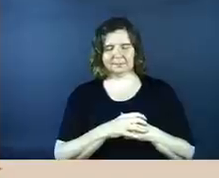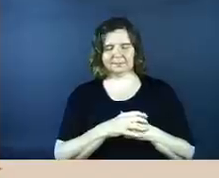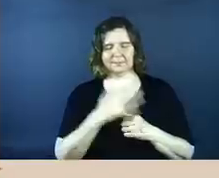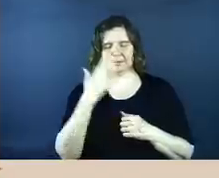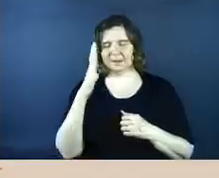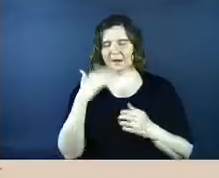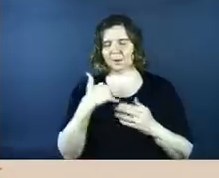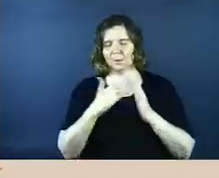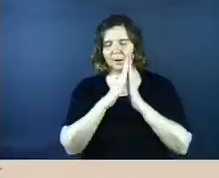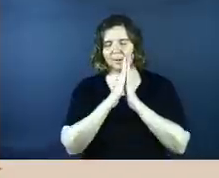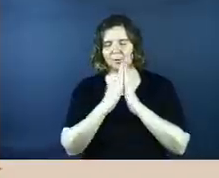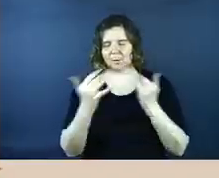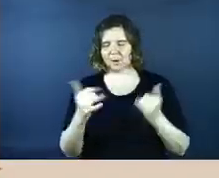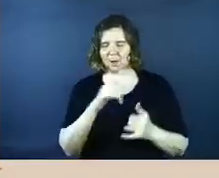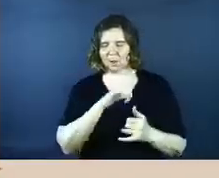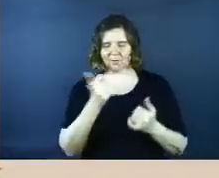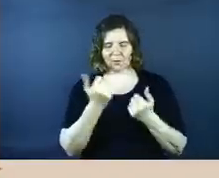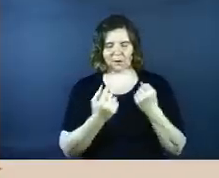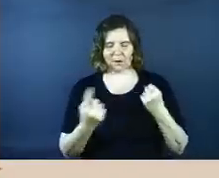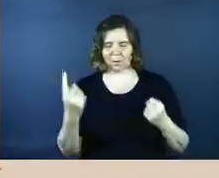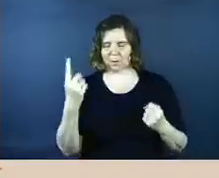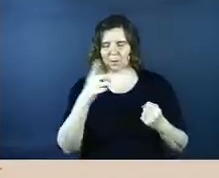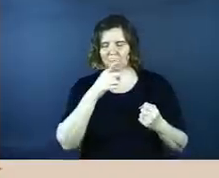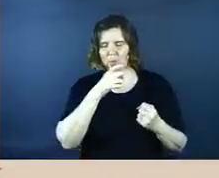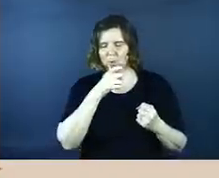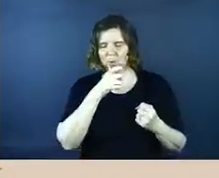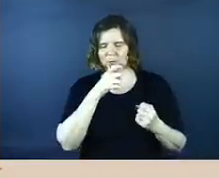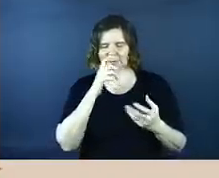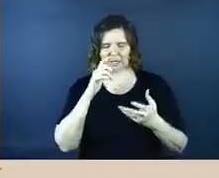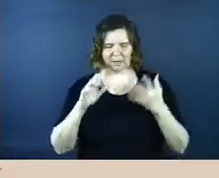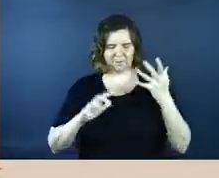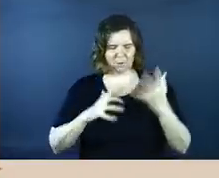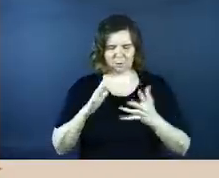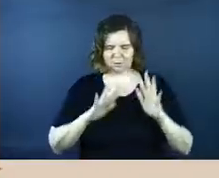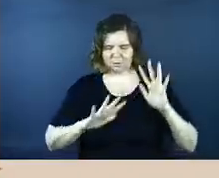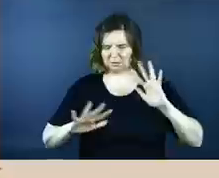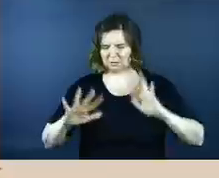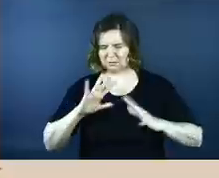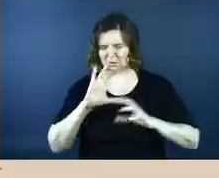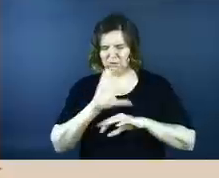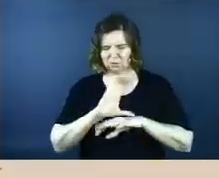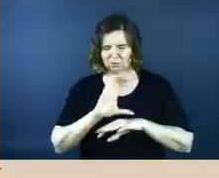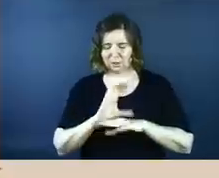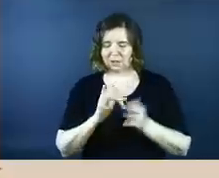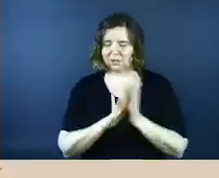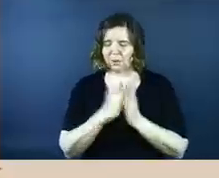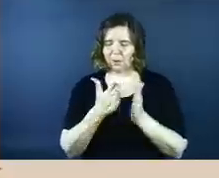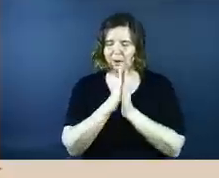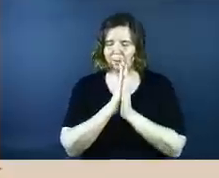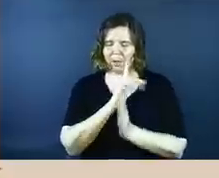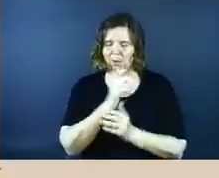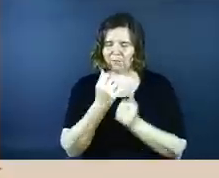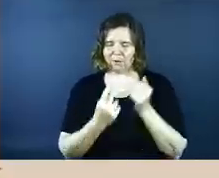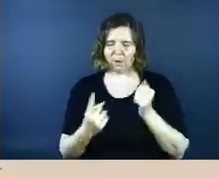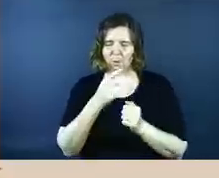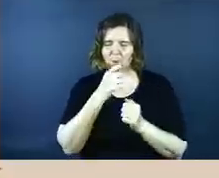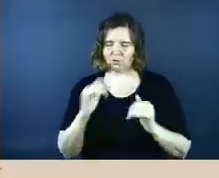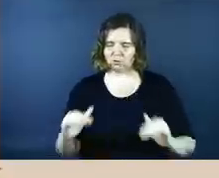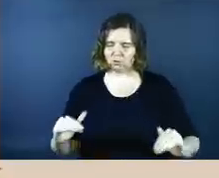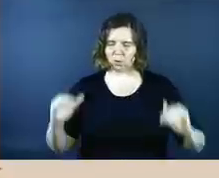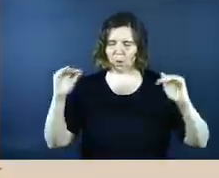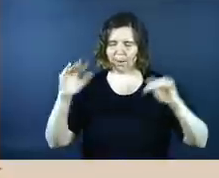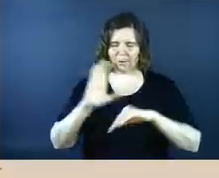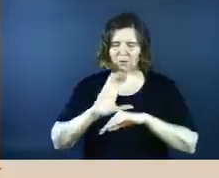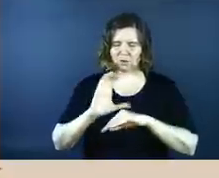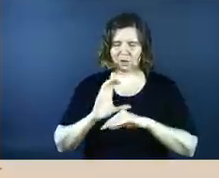God, I just want to pray right now, Lord, for anybody who's been confused in the church. And Jesus, I want to pray, Lord, for anybody who's grown up in the